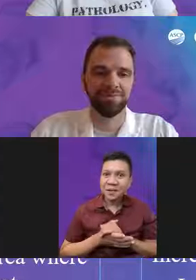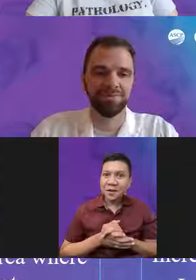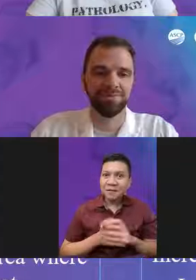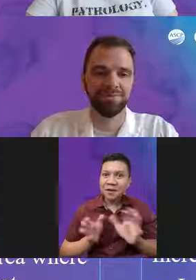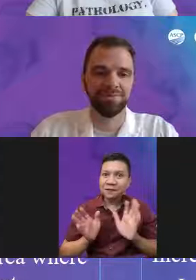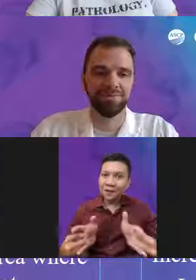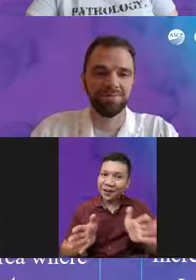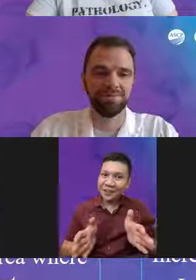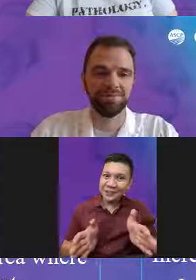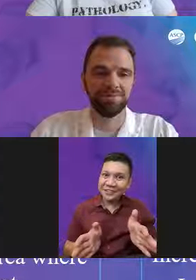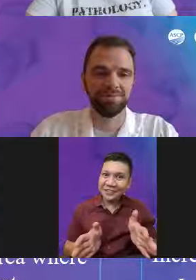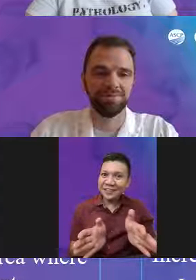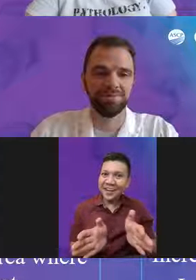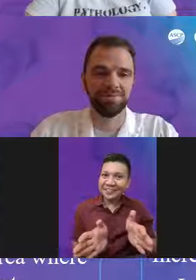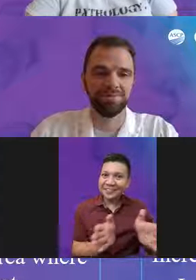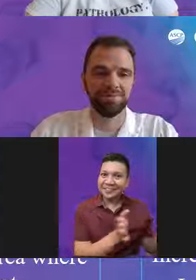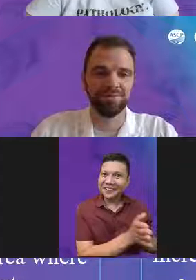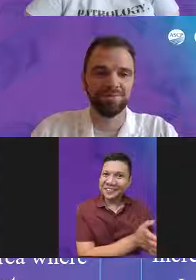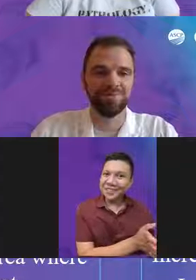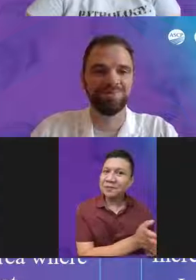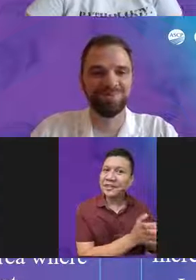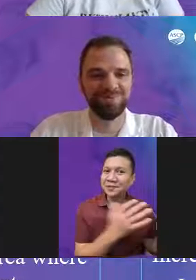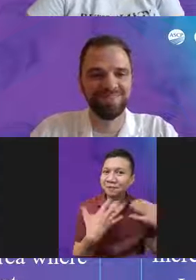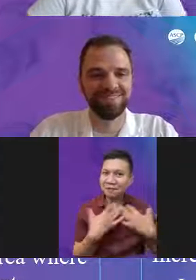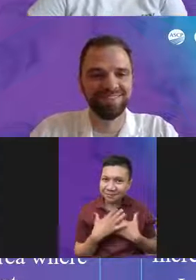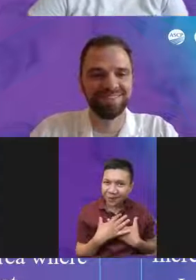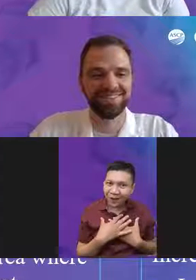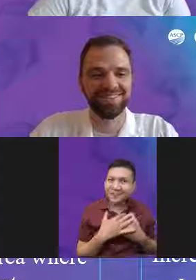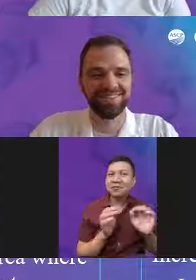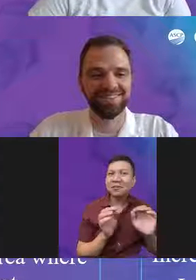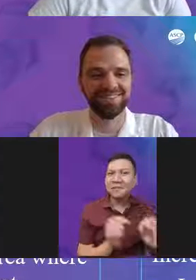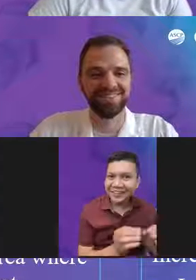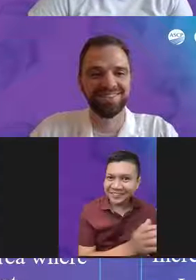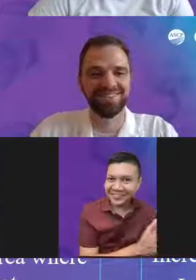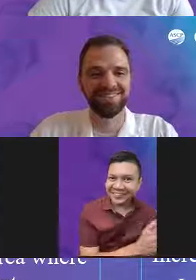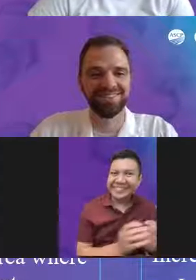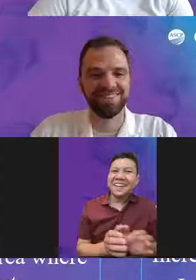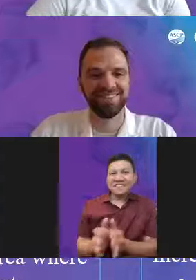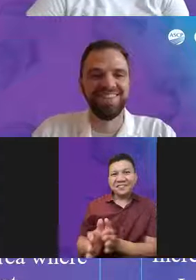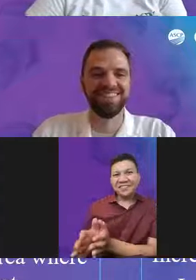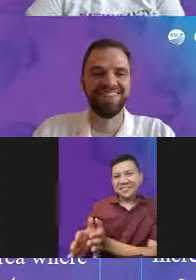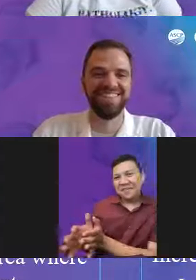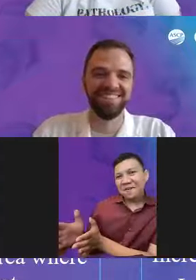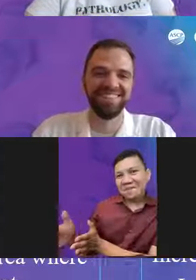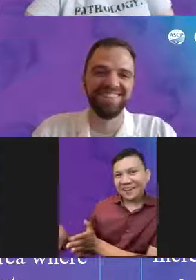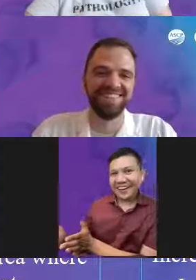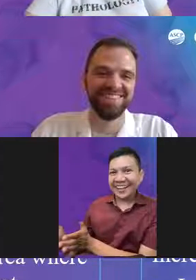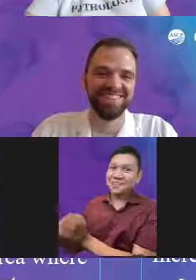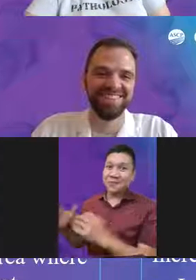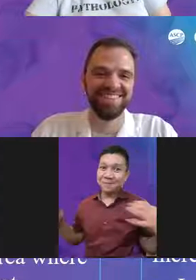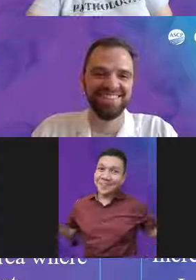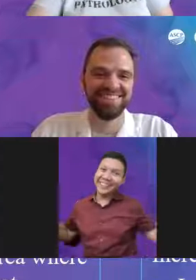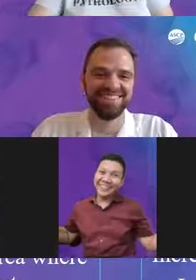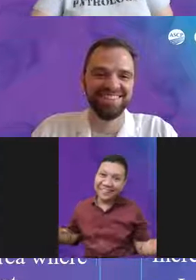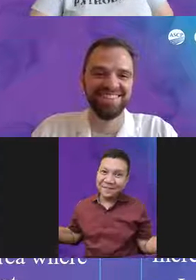get. But if you're underachieved that, you feel small, you're a microcyte. But if you go over that,